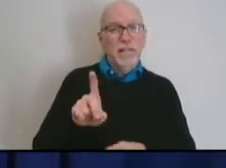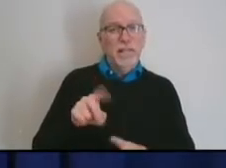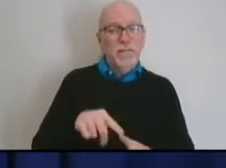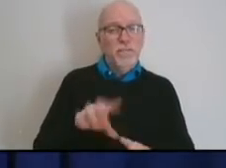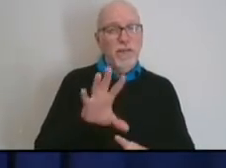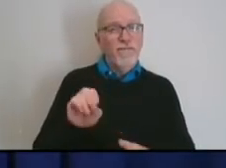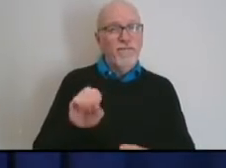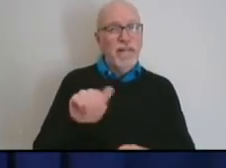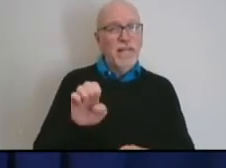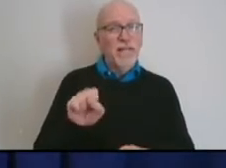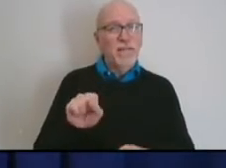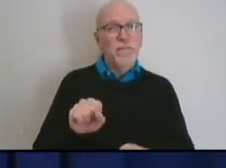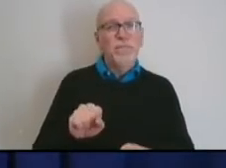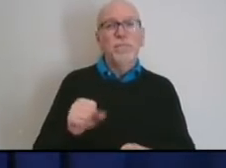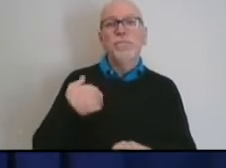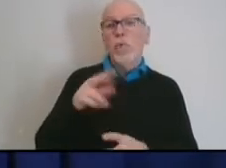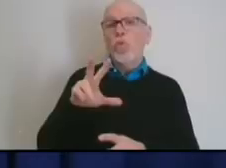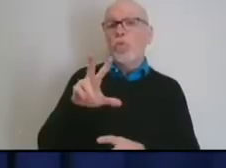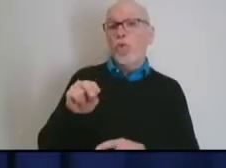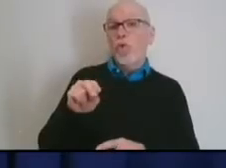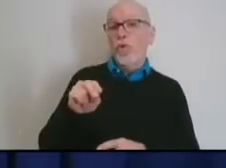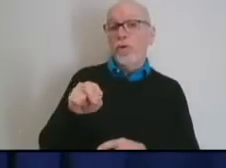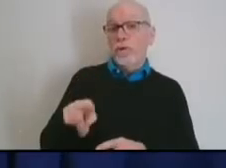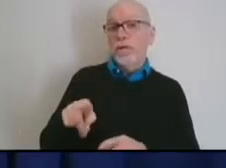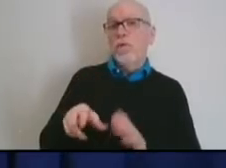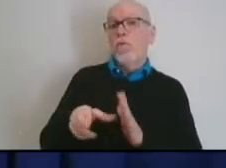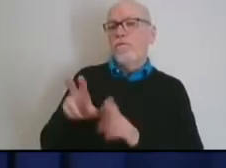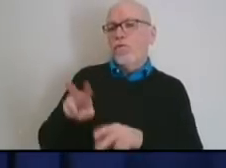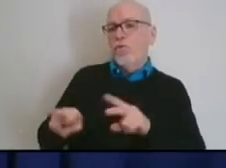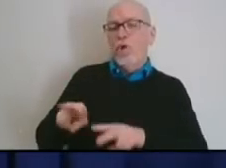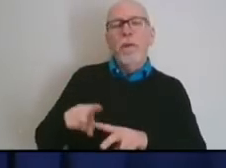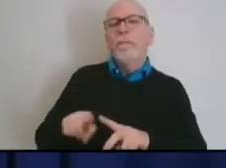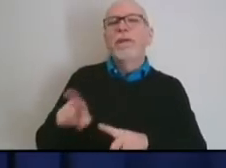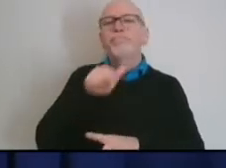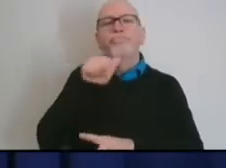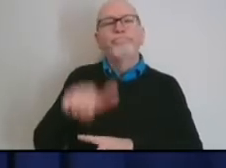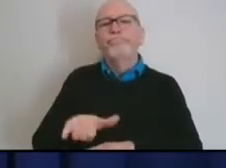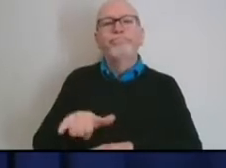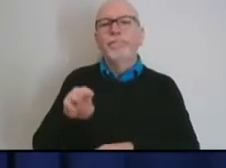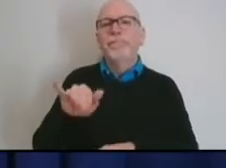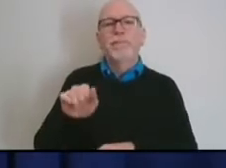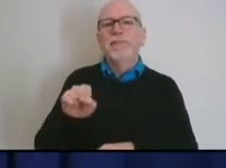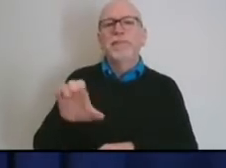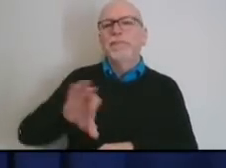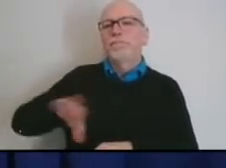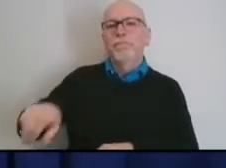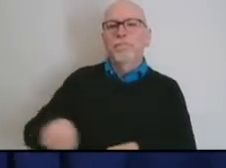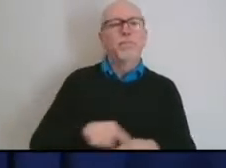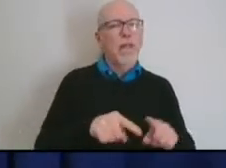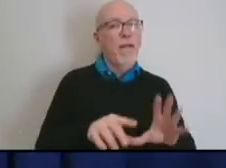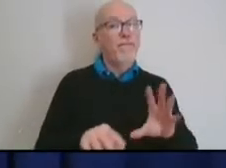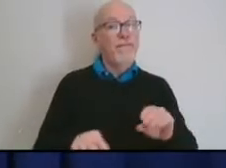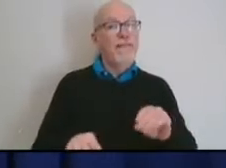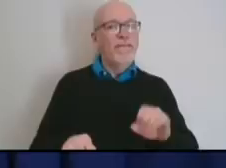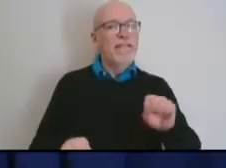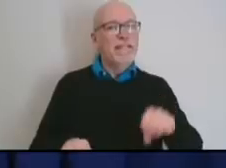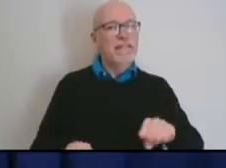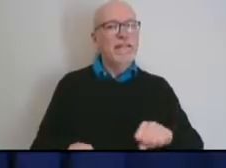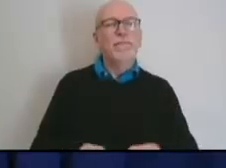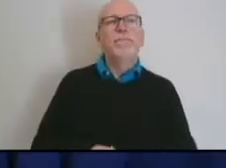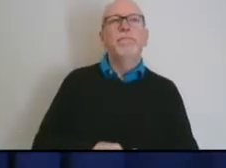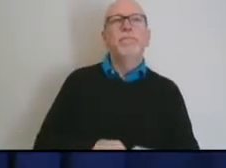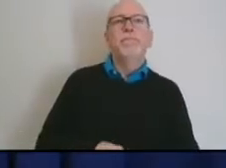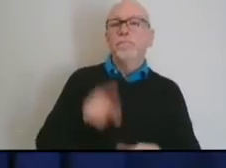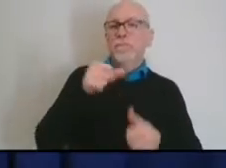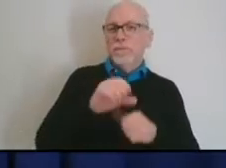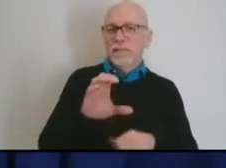an additional 30 that were reviewed but were not found to be MIS-C cases. You may also remember that the